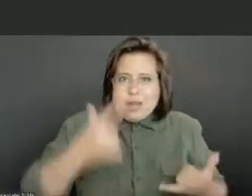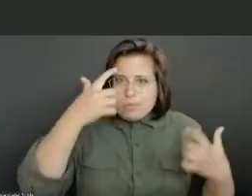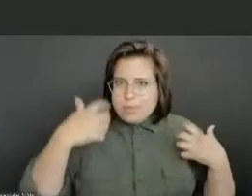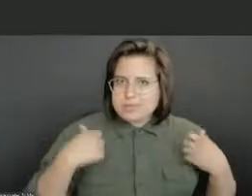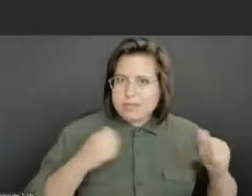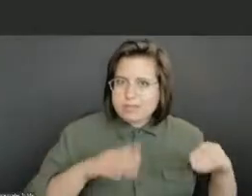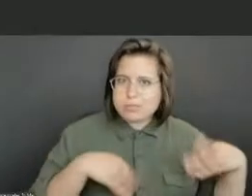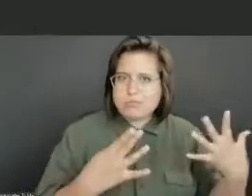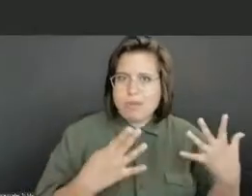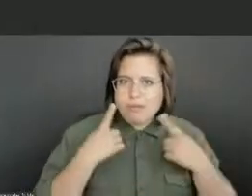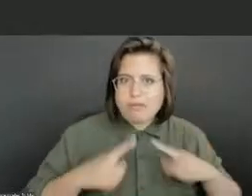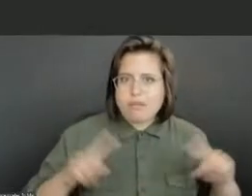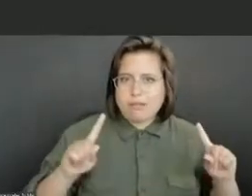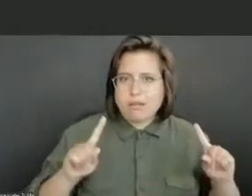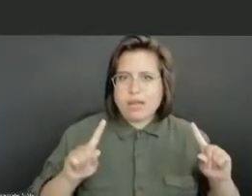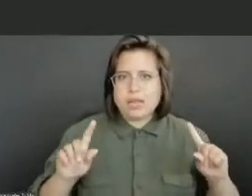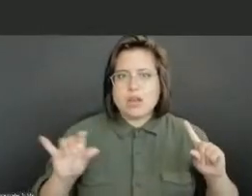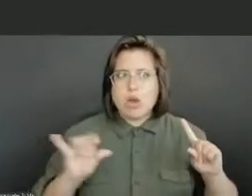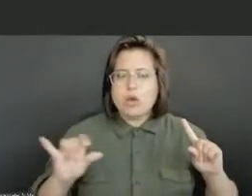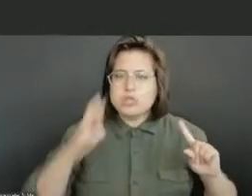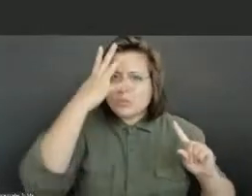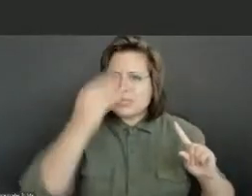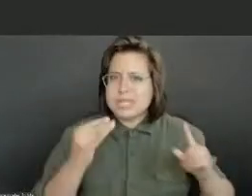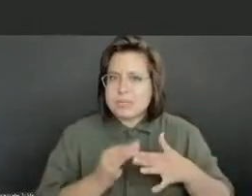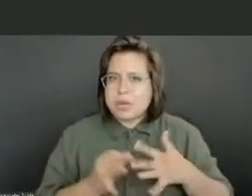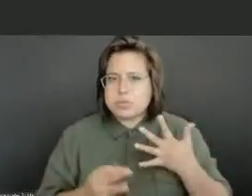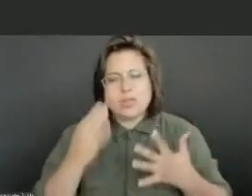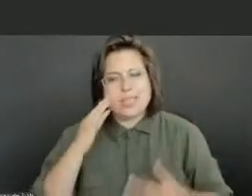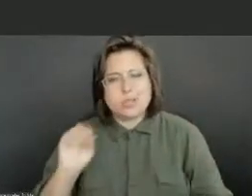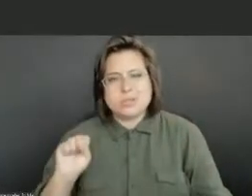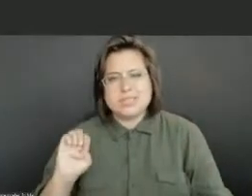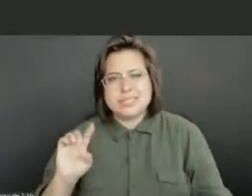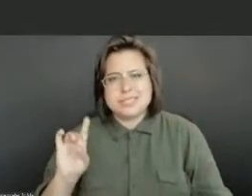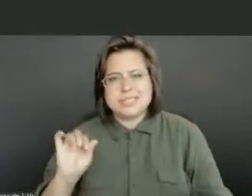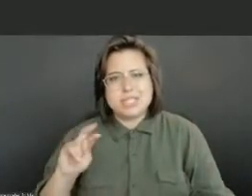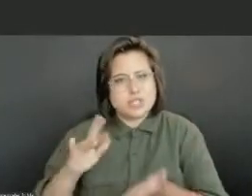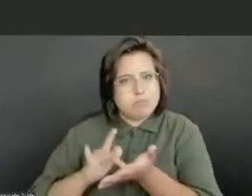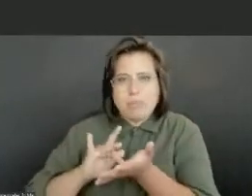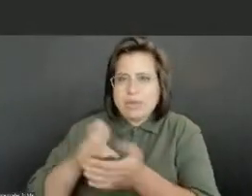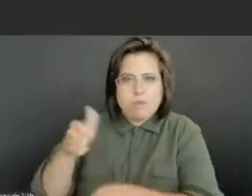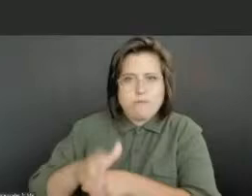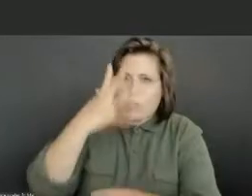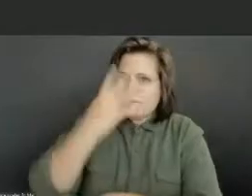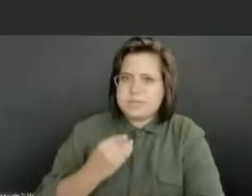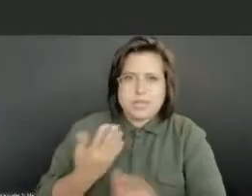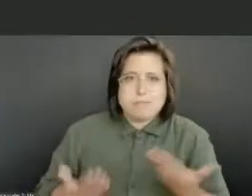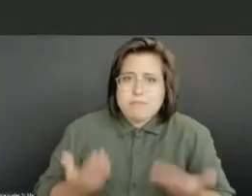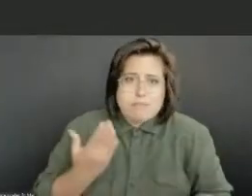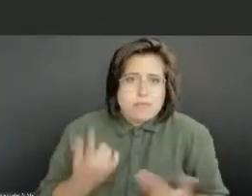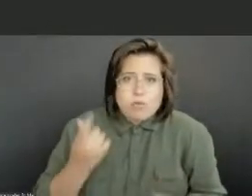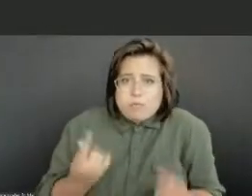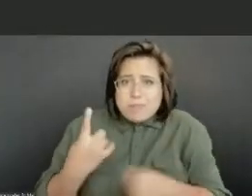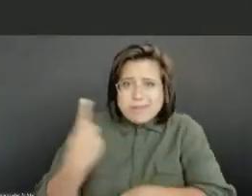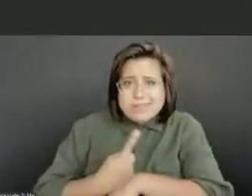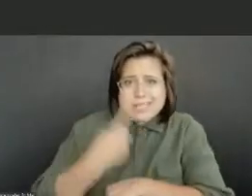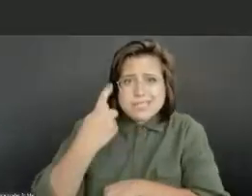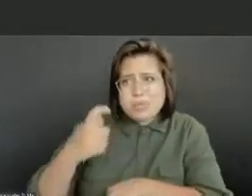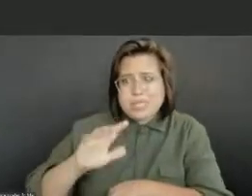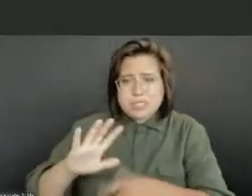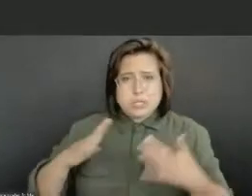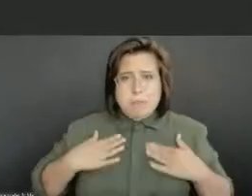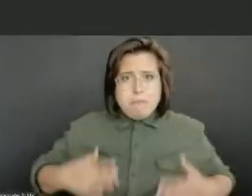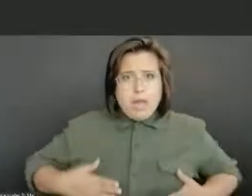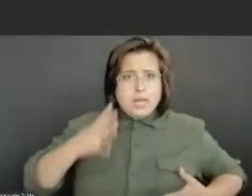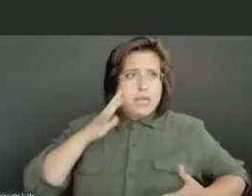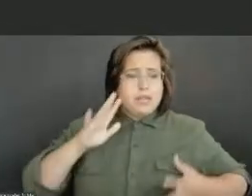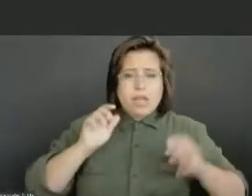and rest options like sedation. I know that may be unpopular, but some of these people may need to be sedated for several days because they're staying up 20